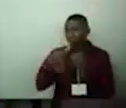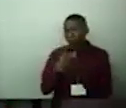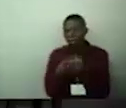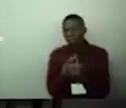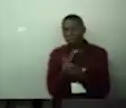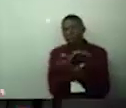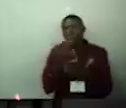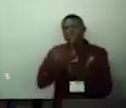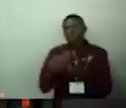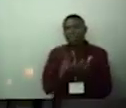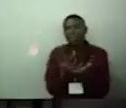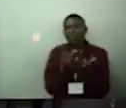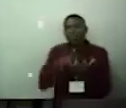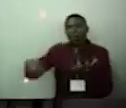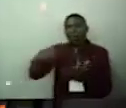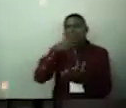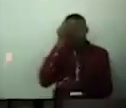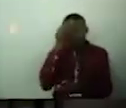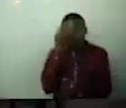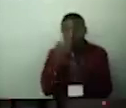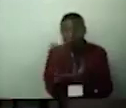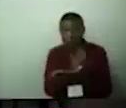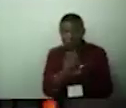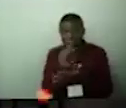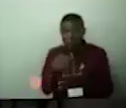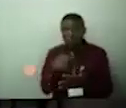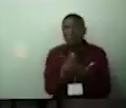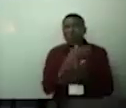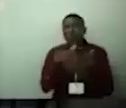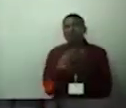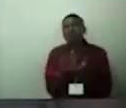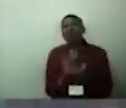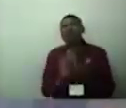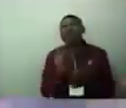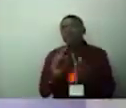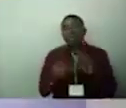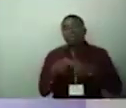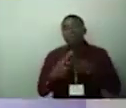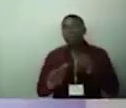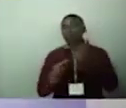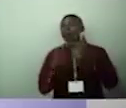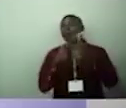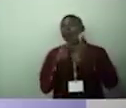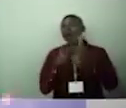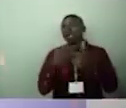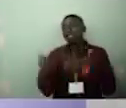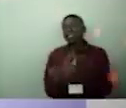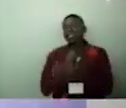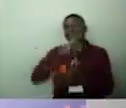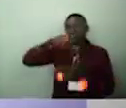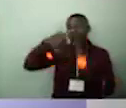things that I want you to know. If you are writing, this is where I may want you to write. Number one, the New Jerusalem